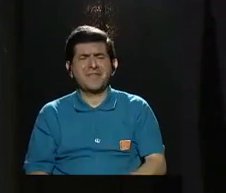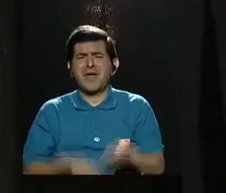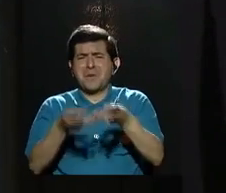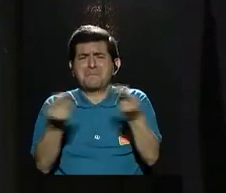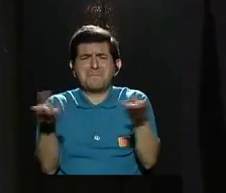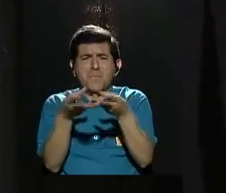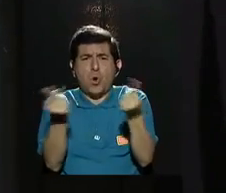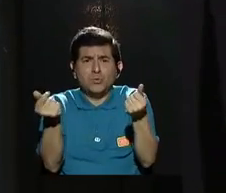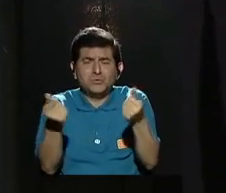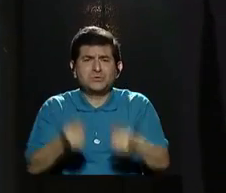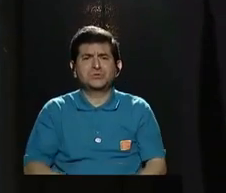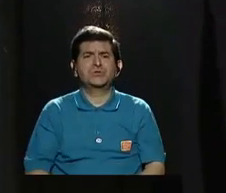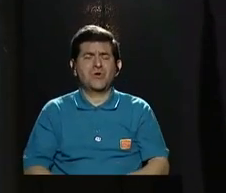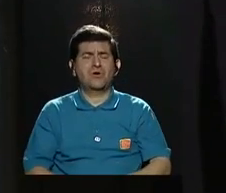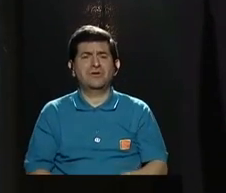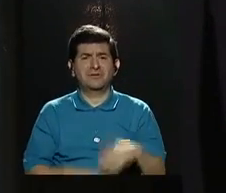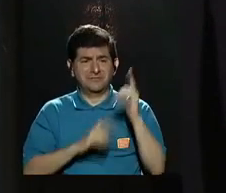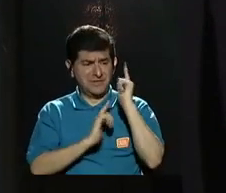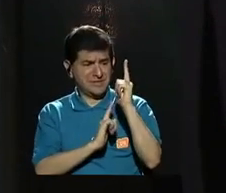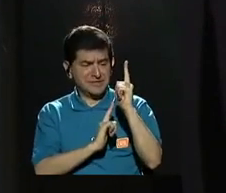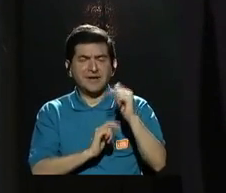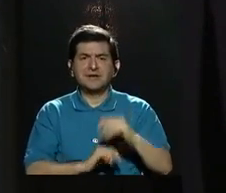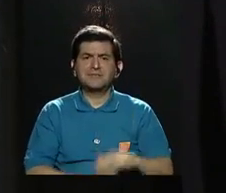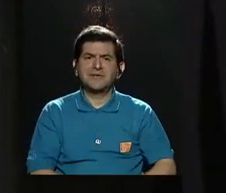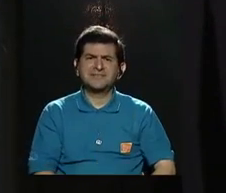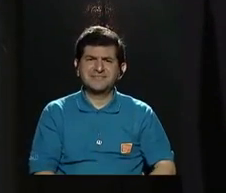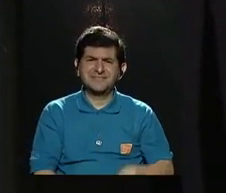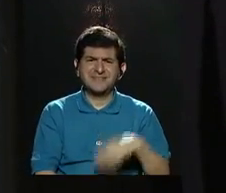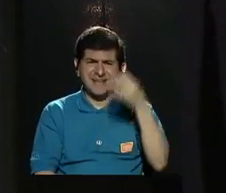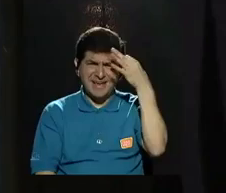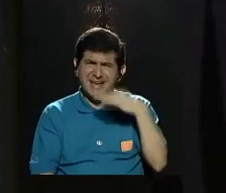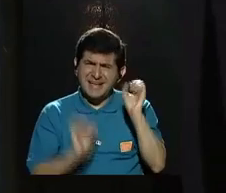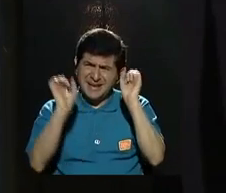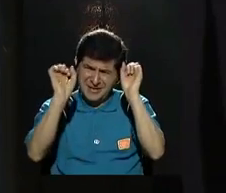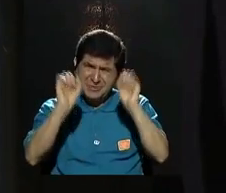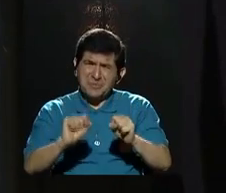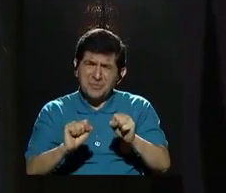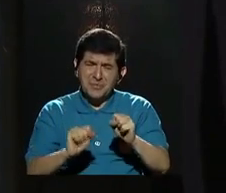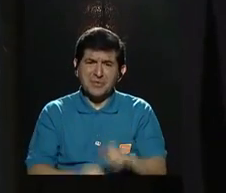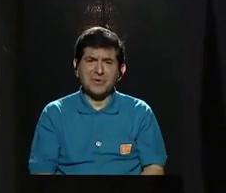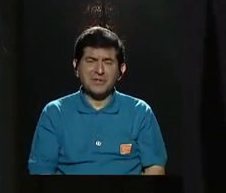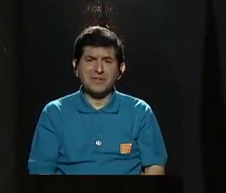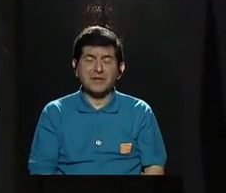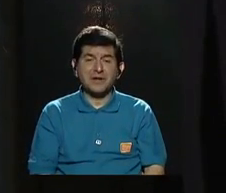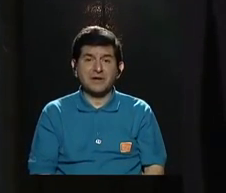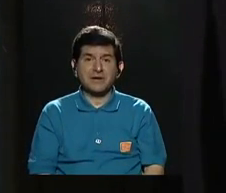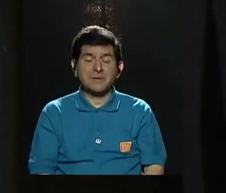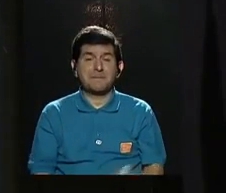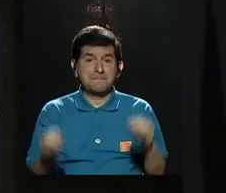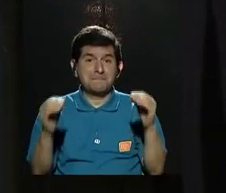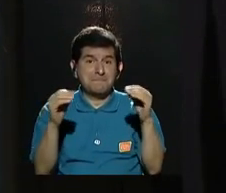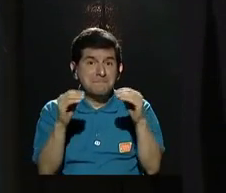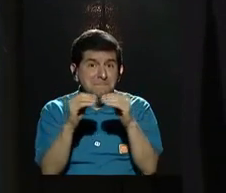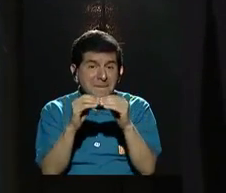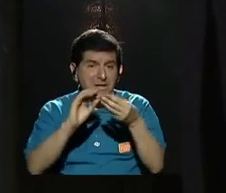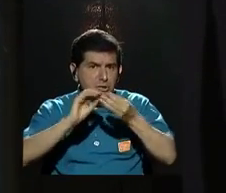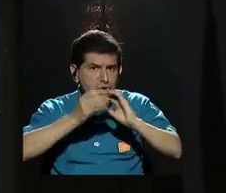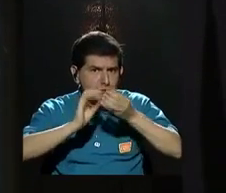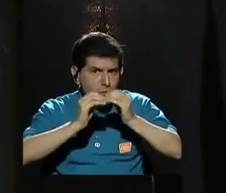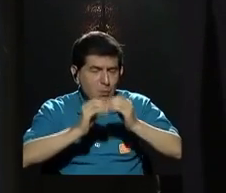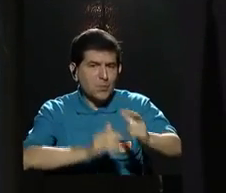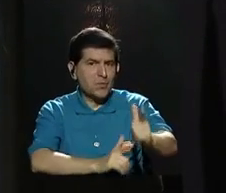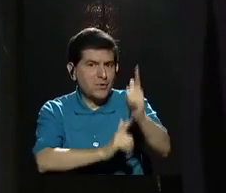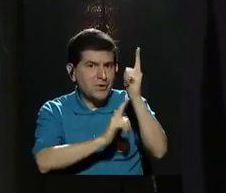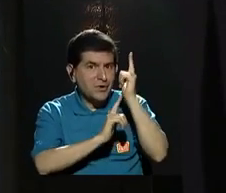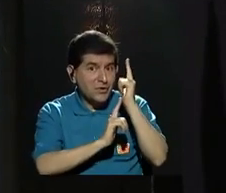Is it believable that there are more guns owned by